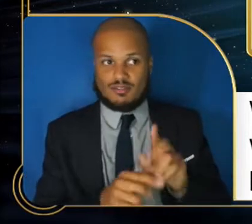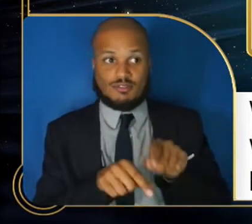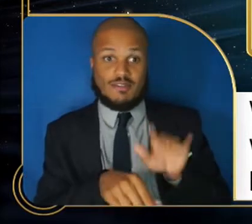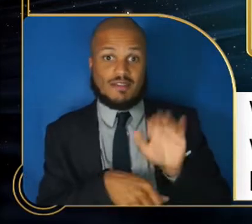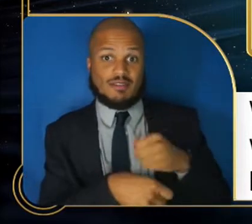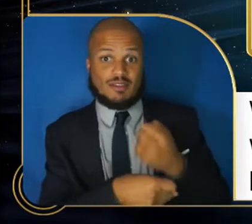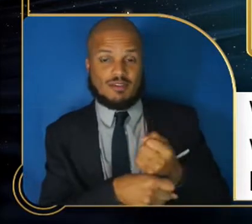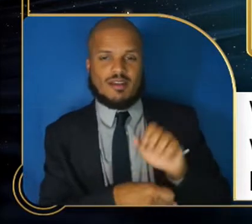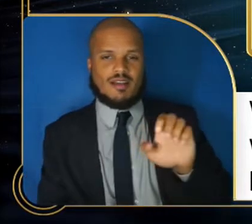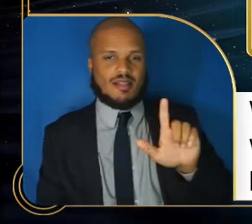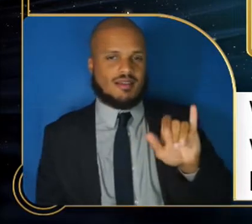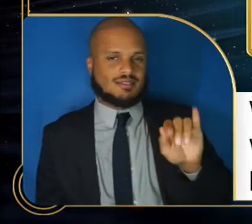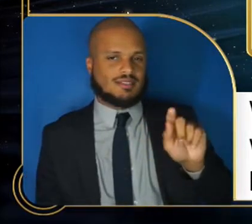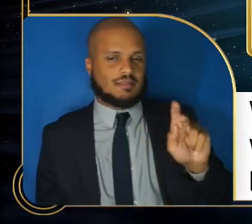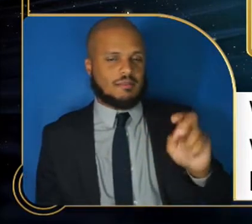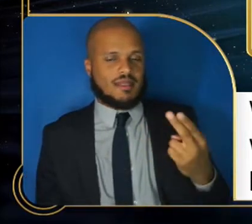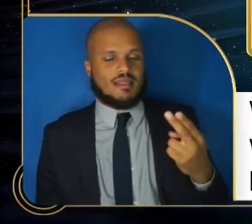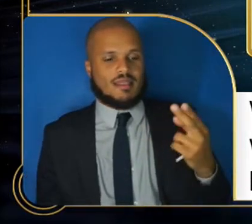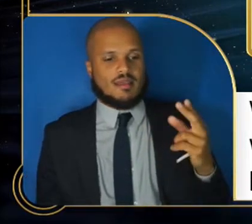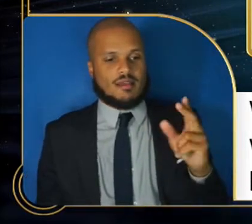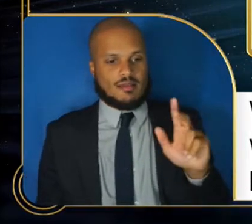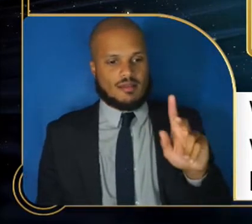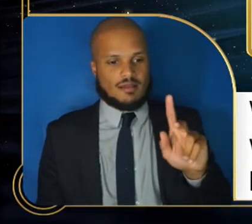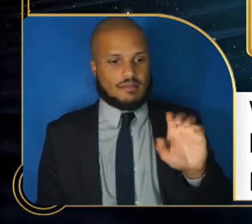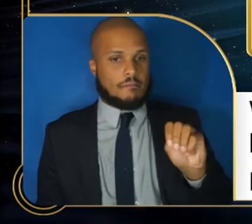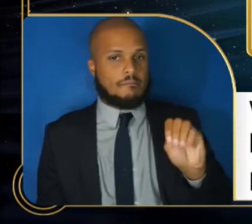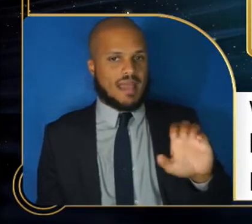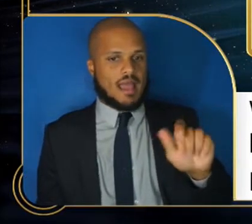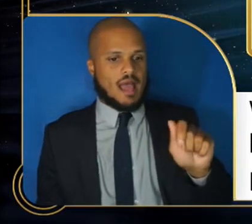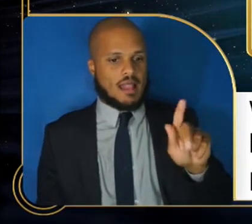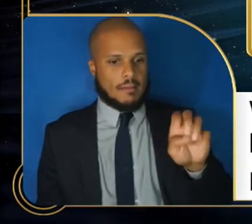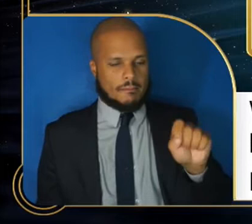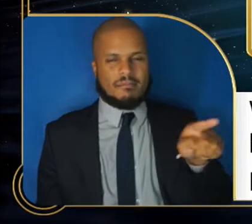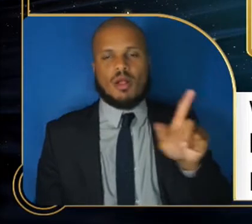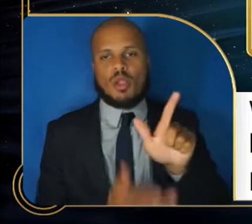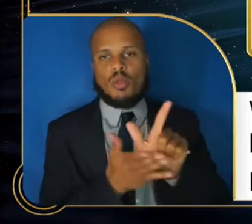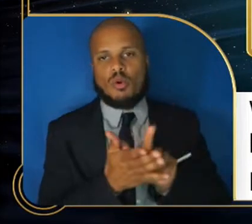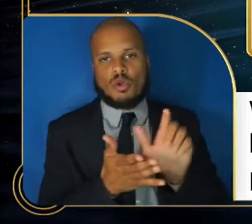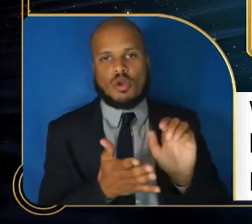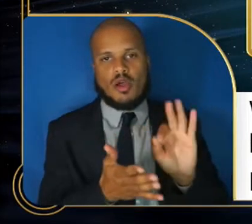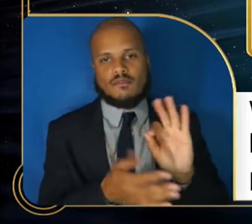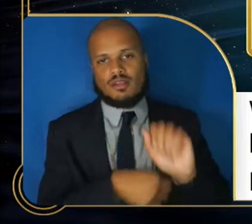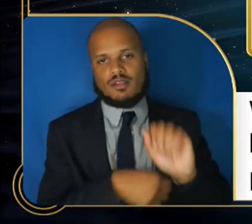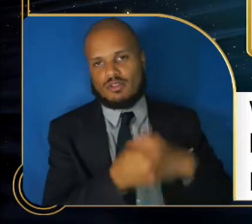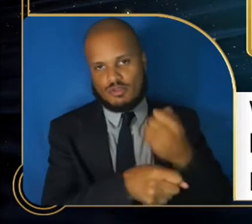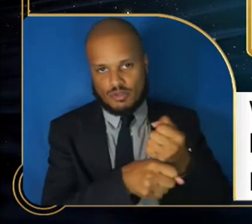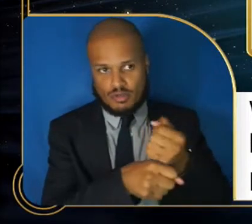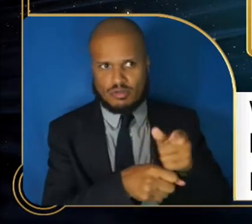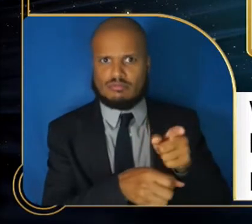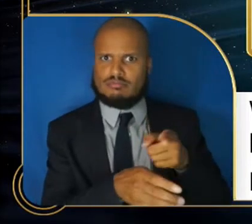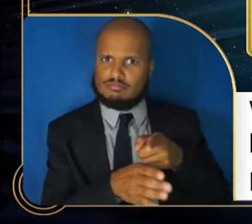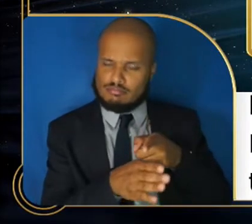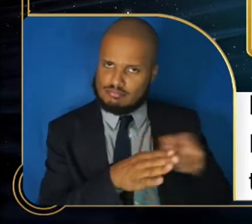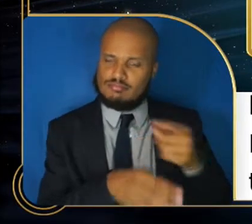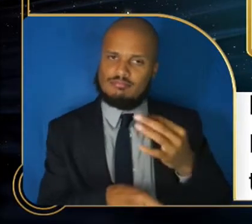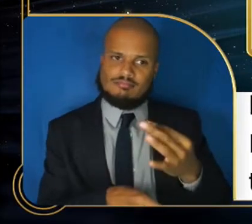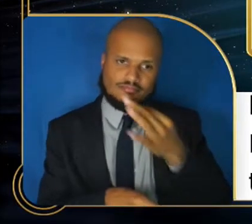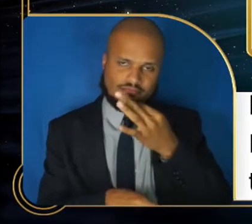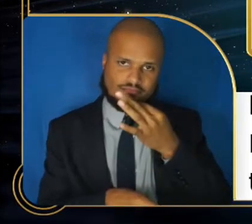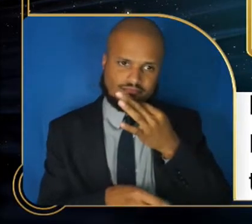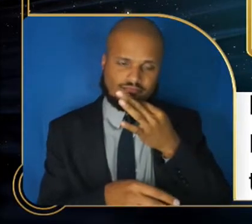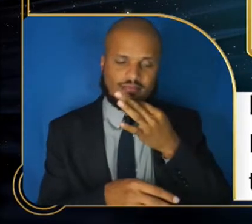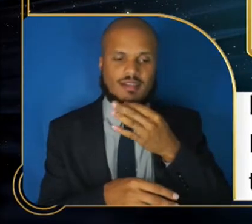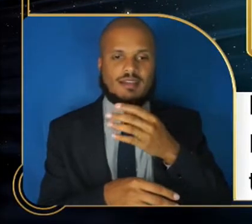McCallum of Baker and Hostetler as Lawyer of the Year. Beth is a talented lawyer very generous with her